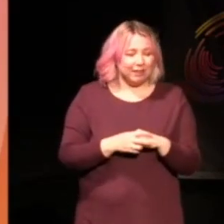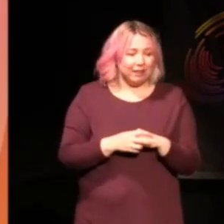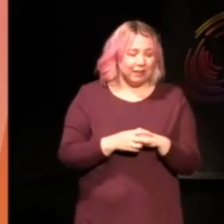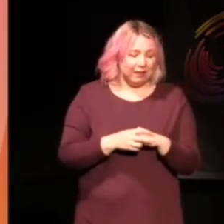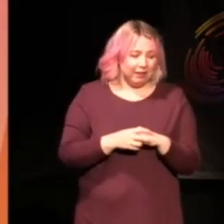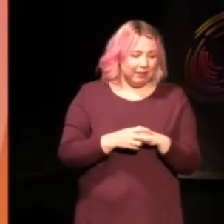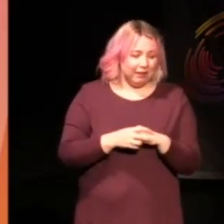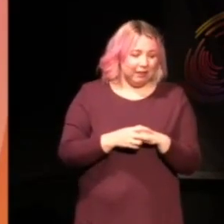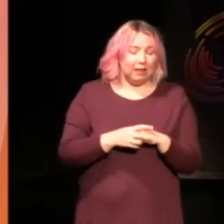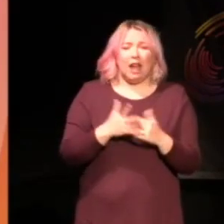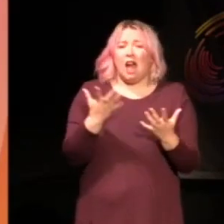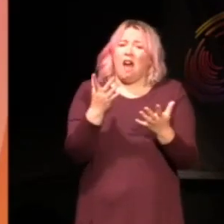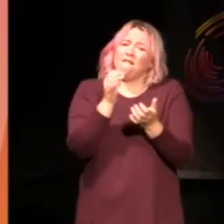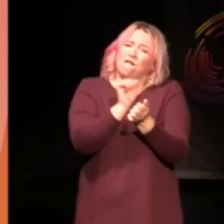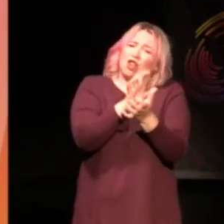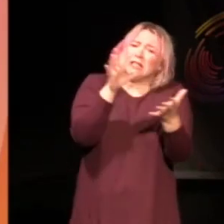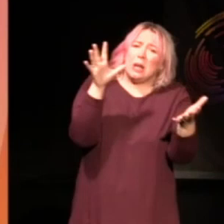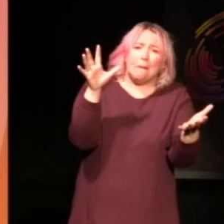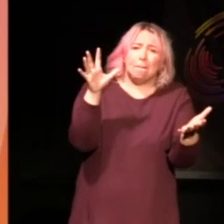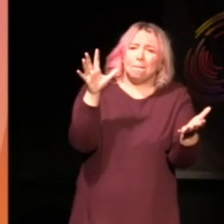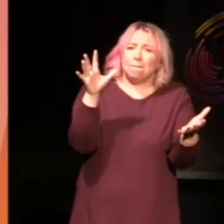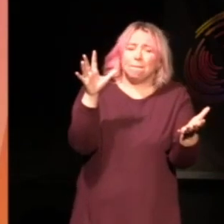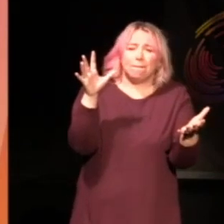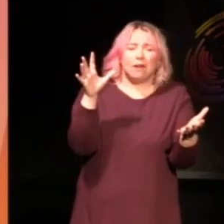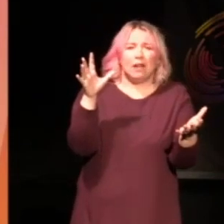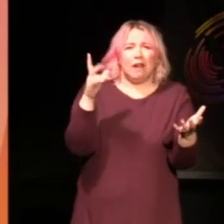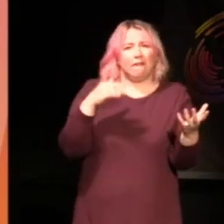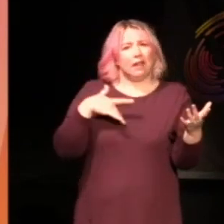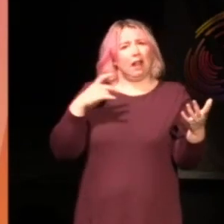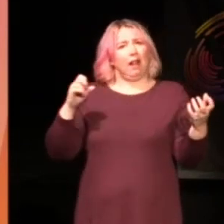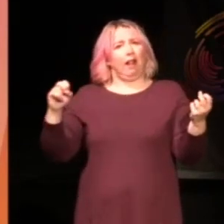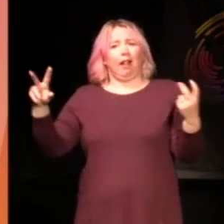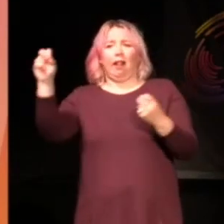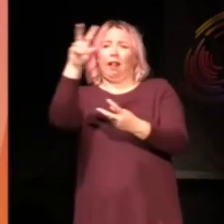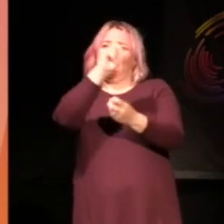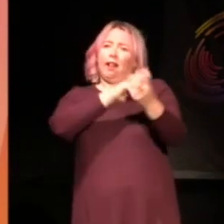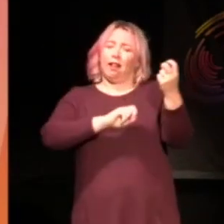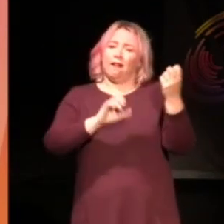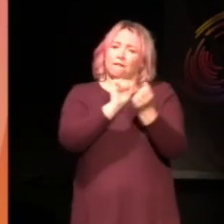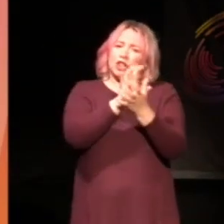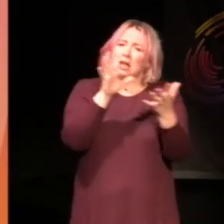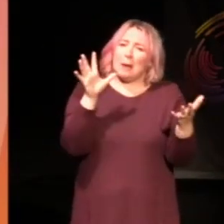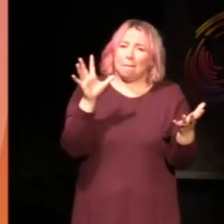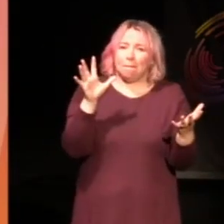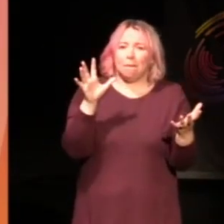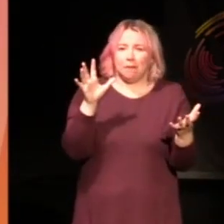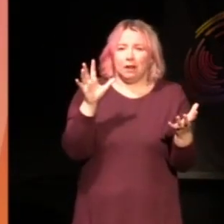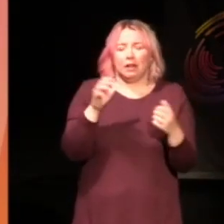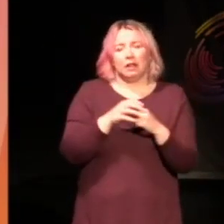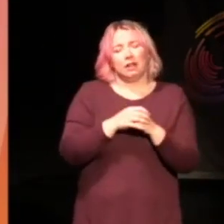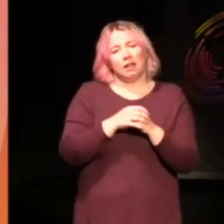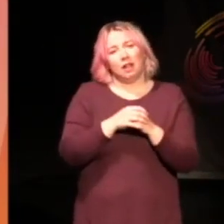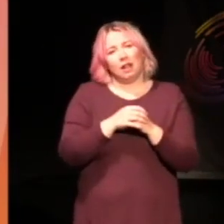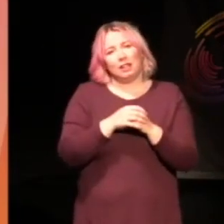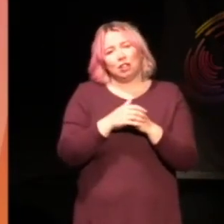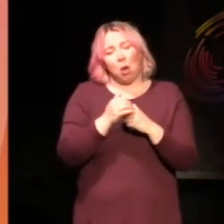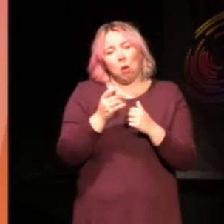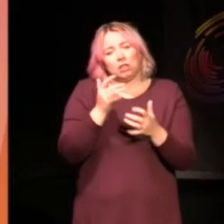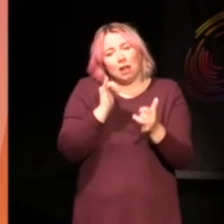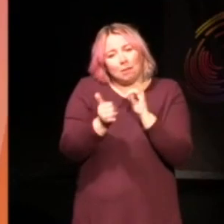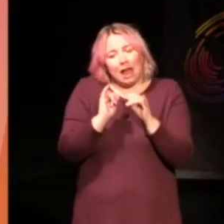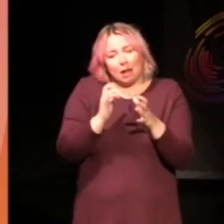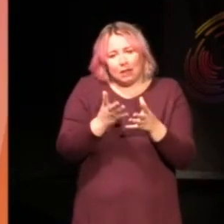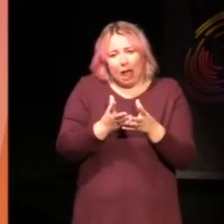of, freedom, a zone of existence. So there's a melancholy, there's a sense of absence when